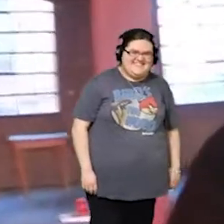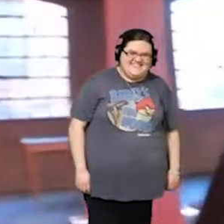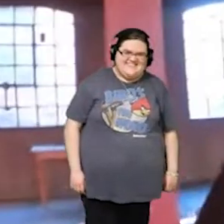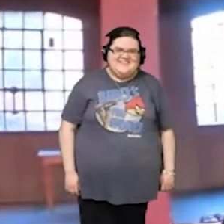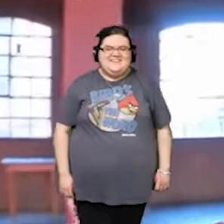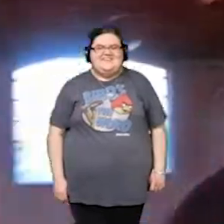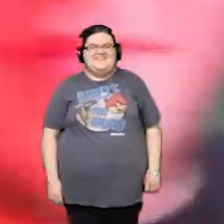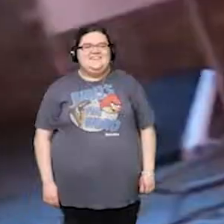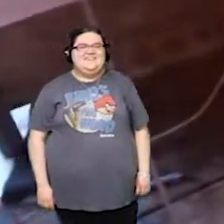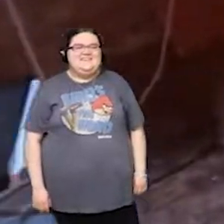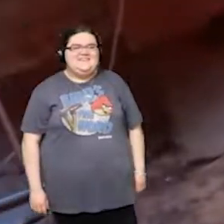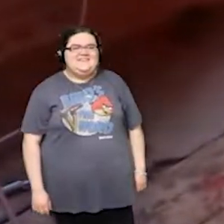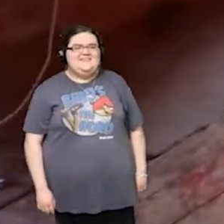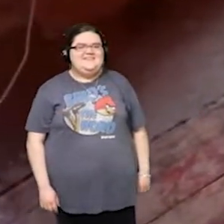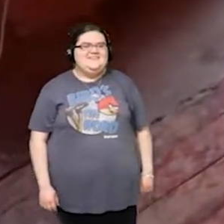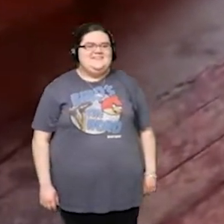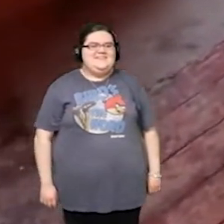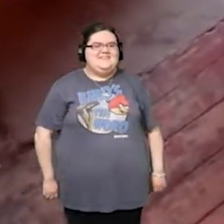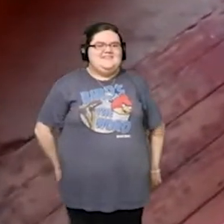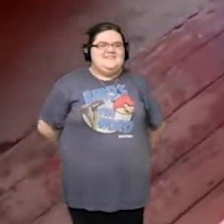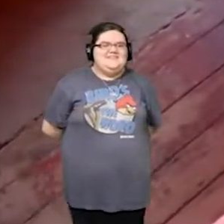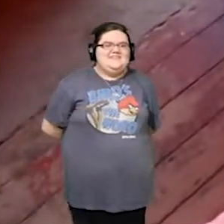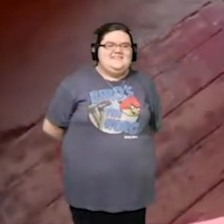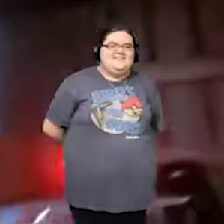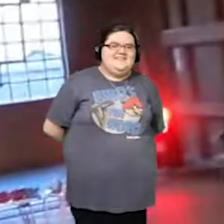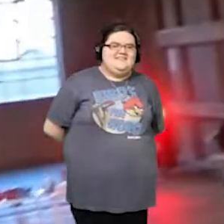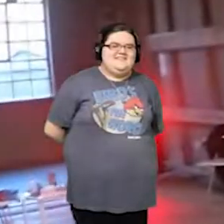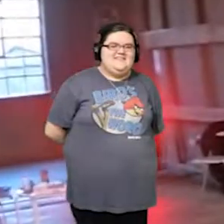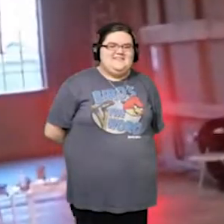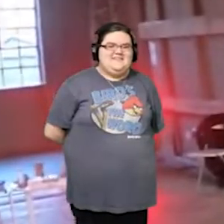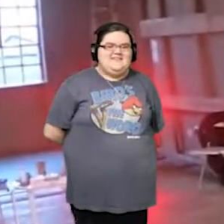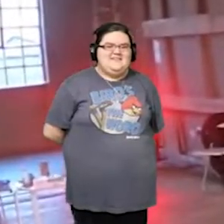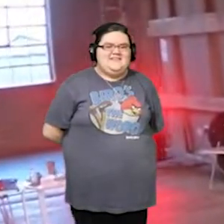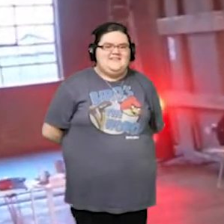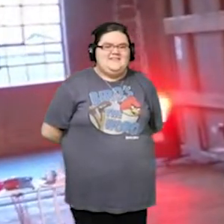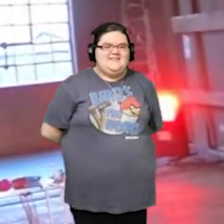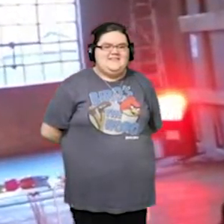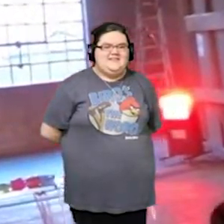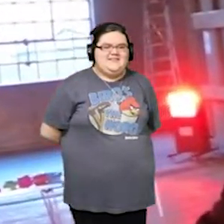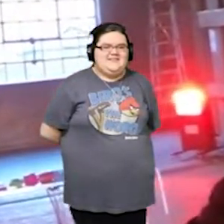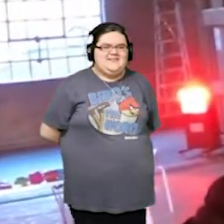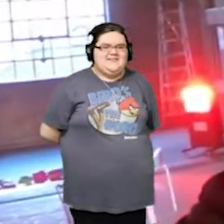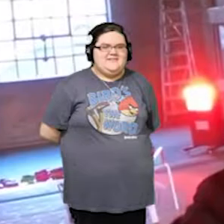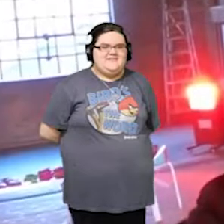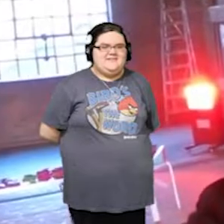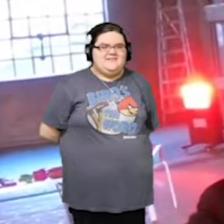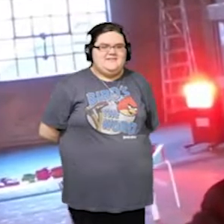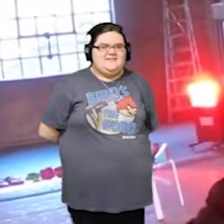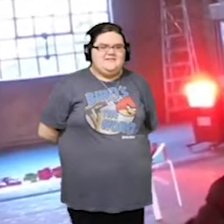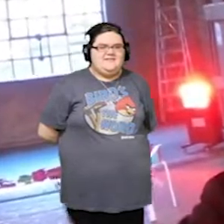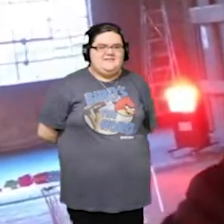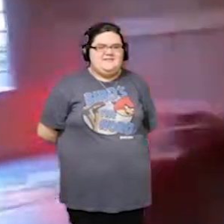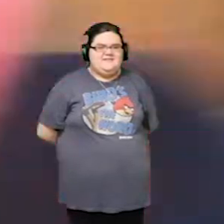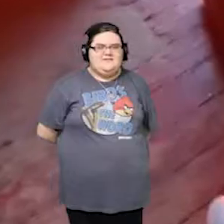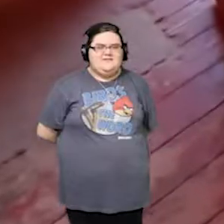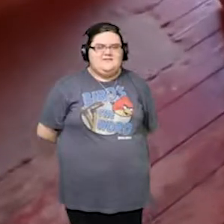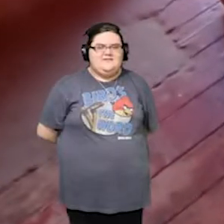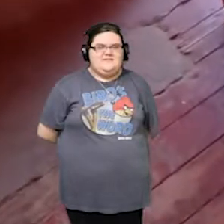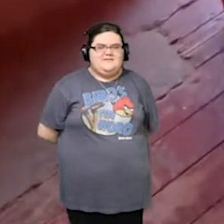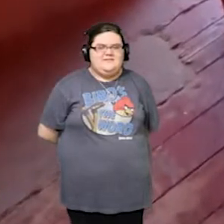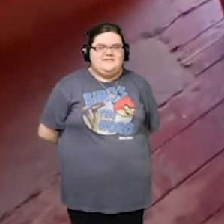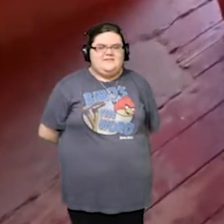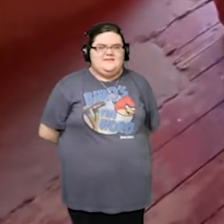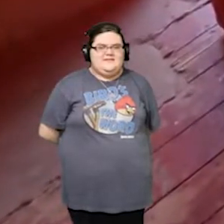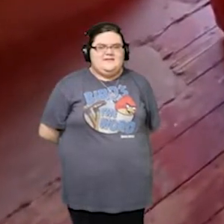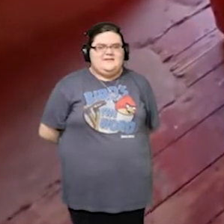you know what they're doing to Charlie? I have no clue, but I hope it's bad. It's like the reverse fade. So it starts off short there and it goes long. All right,